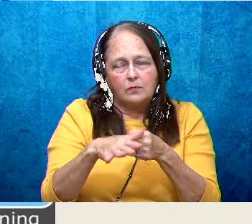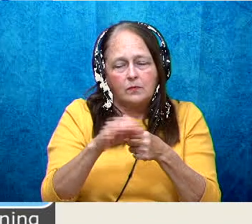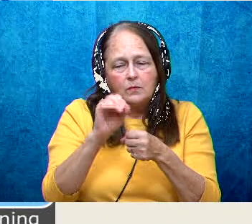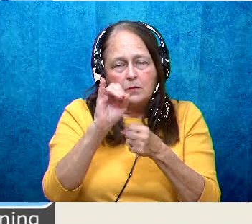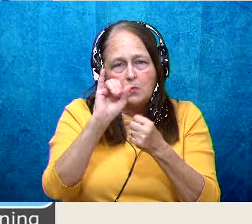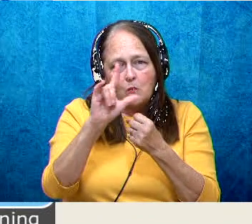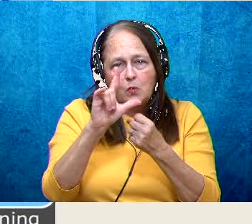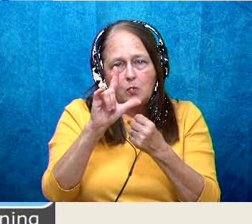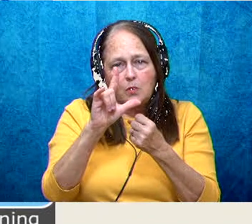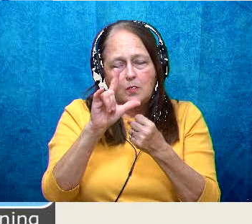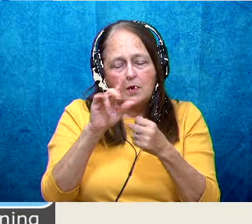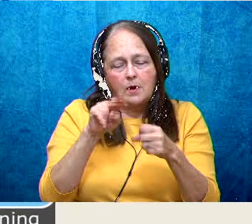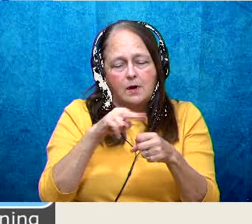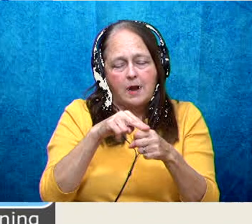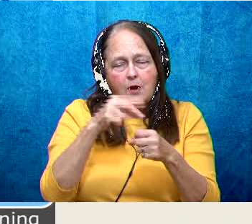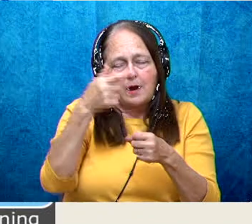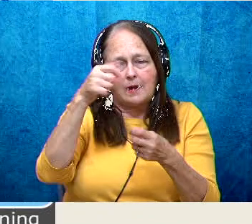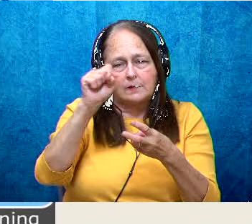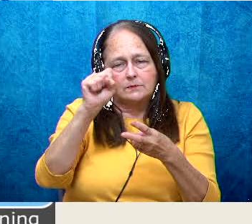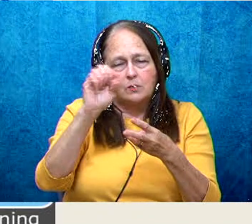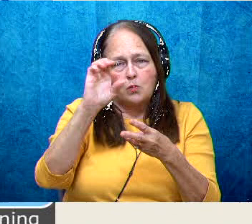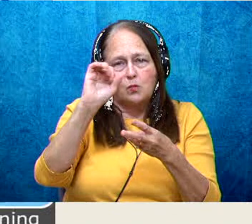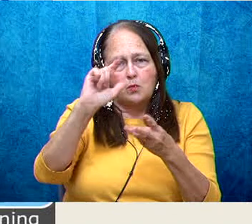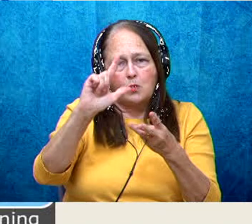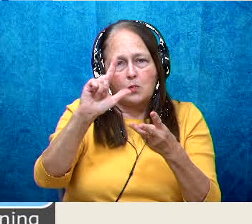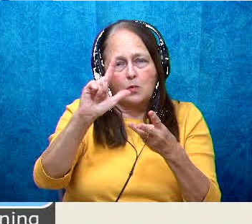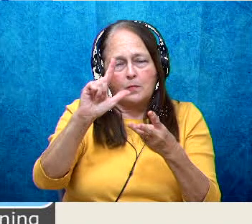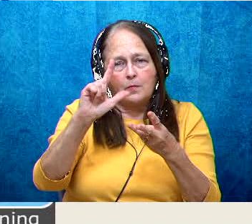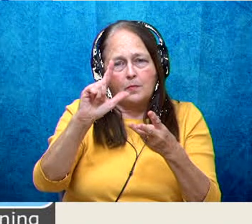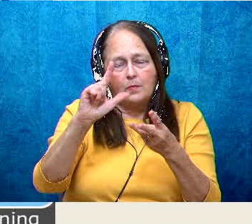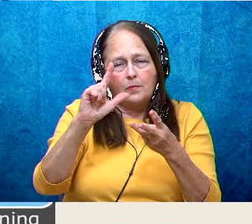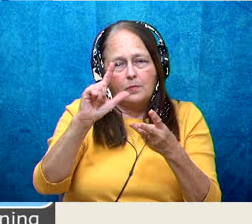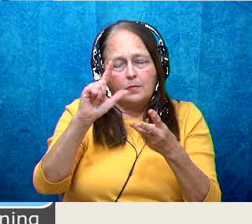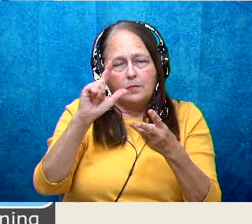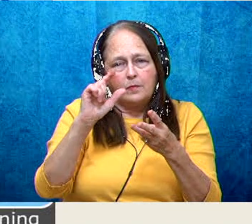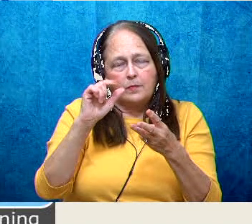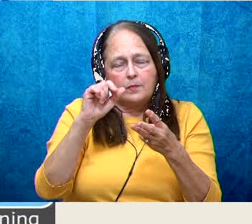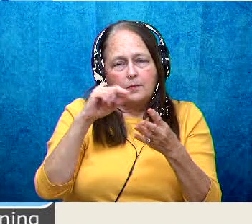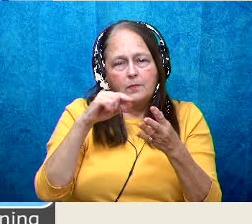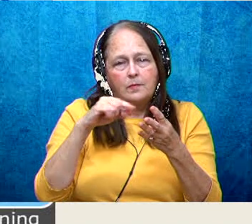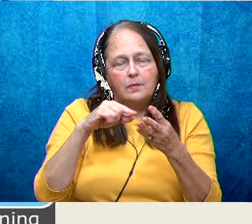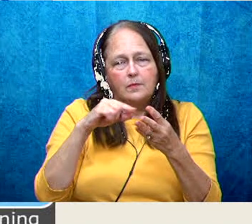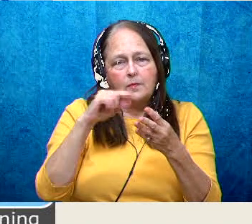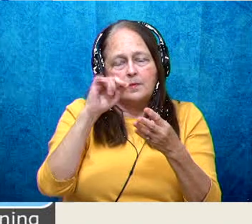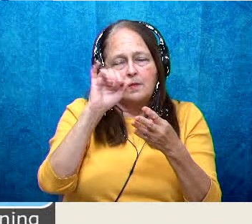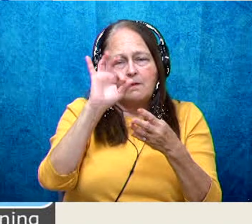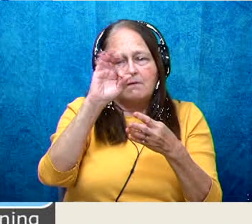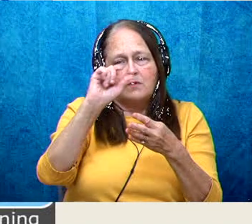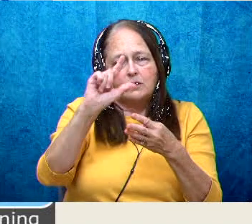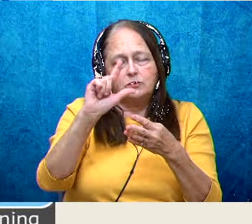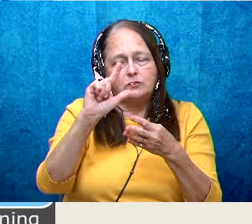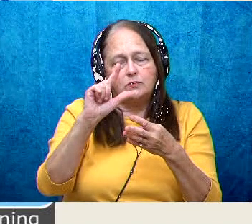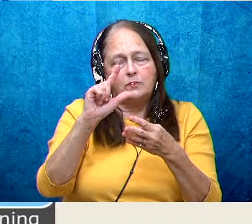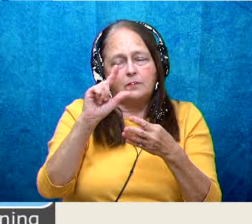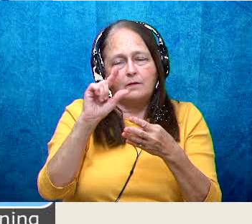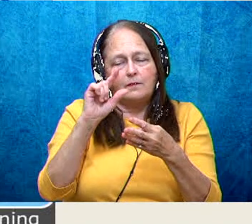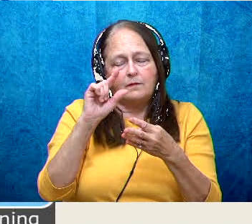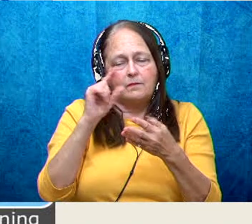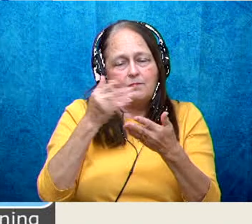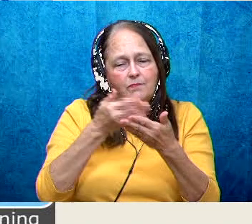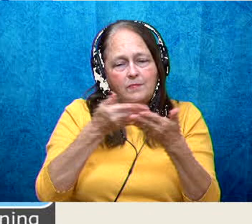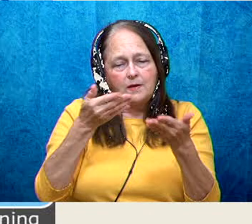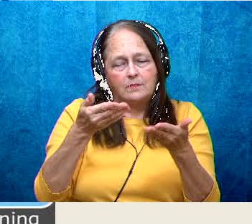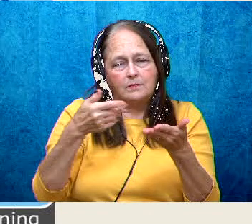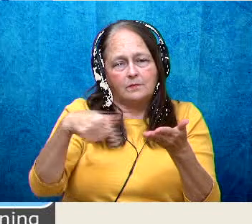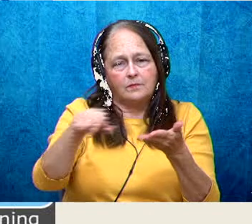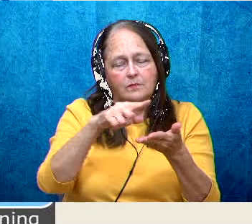Oil, natural gas, coal, and peat are all non-renewable fossil fuels that are plentiful in this region,